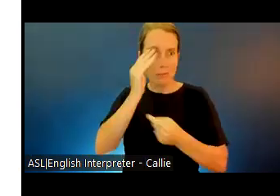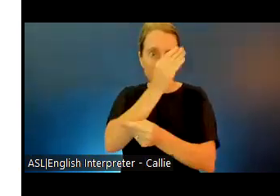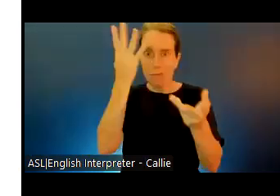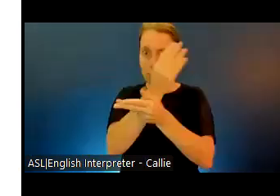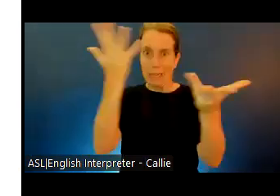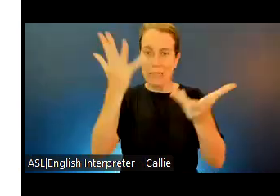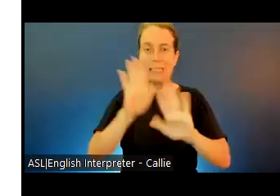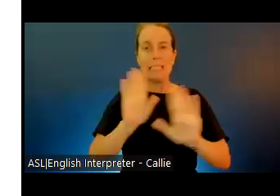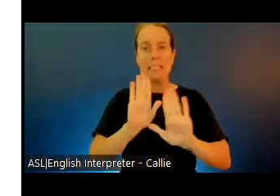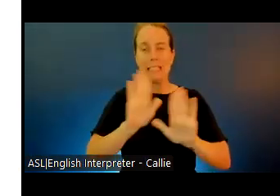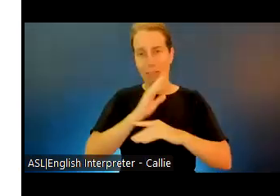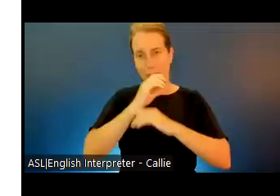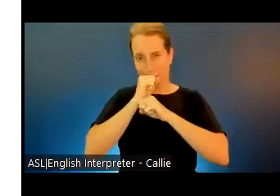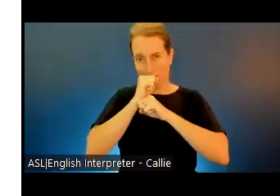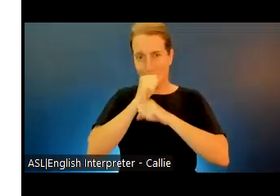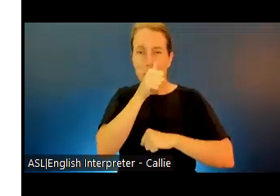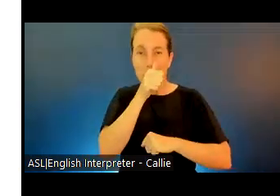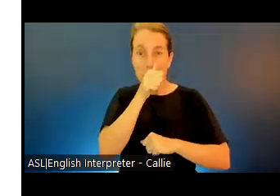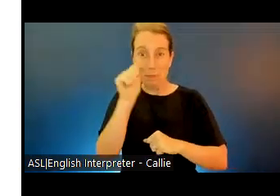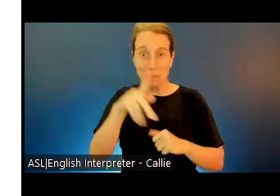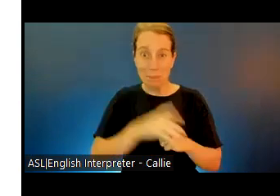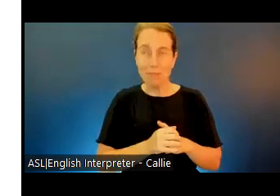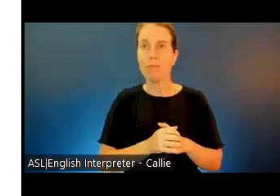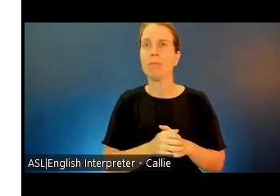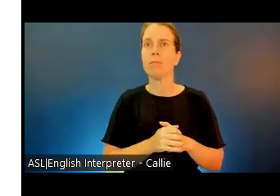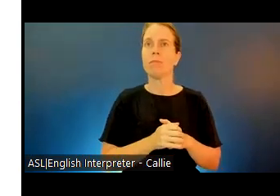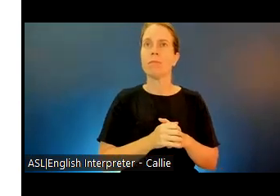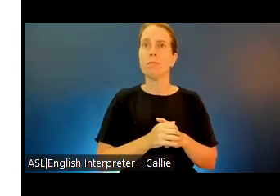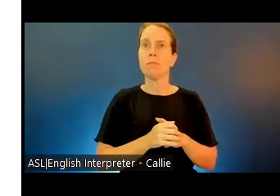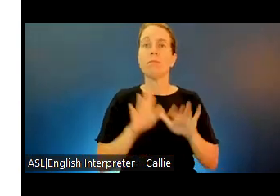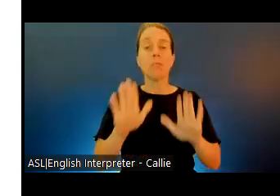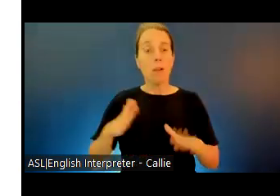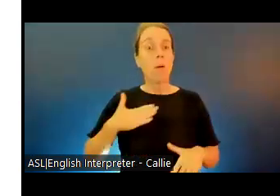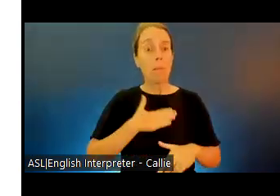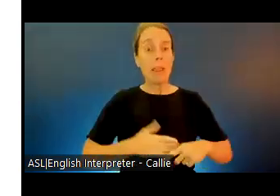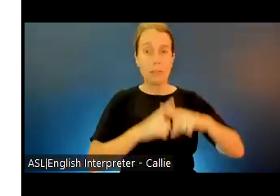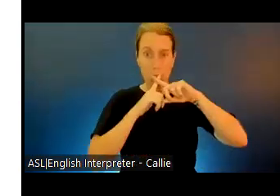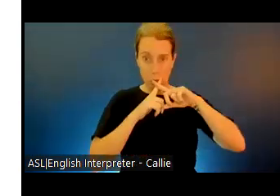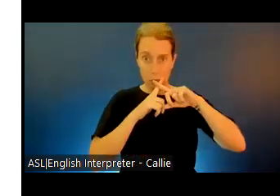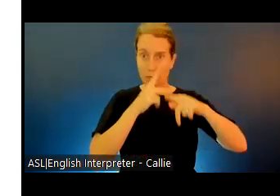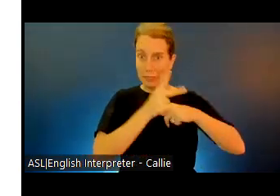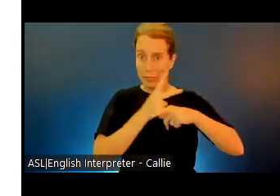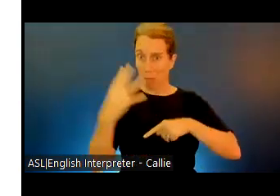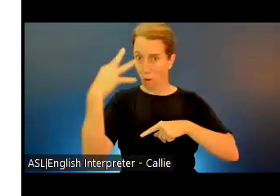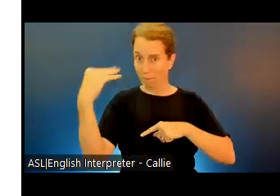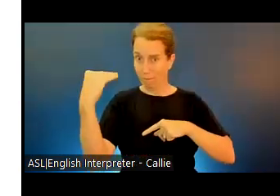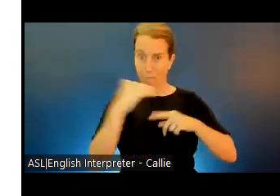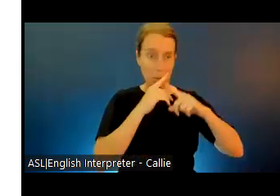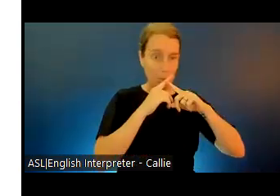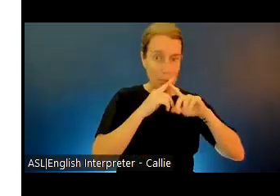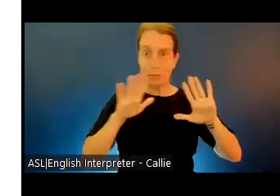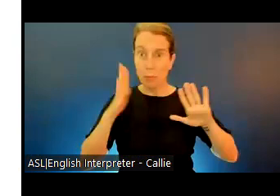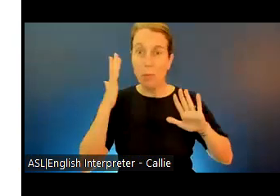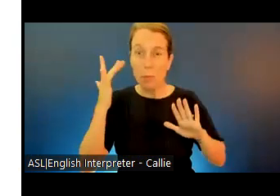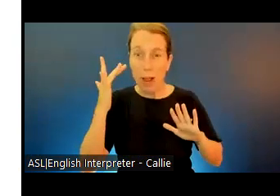We do ask that you mute yourself. We will have time for question and answers at the end of the session, at which point you can